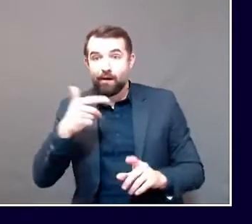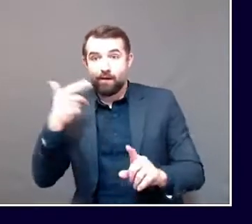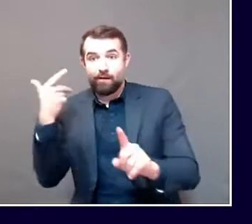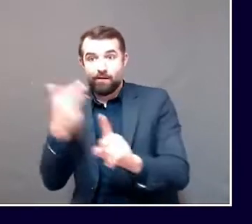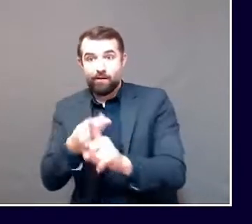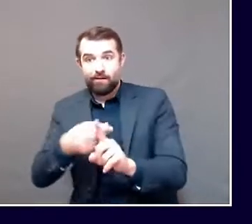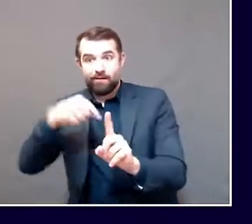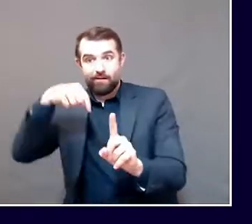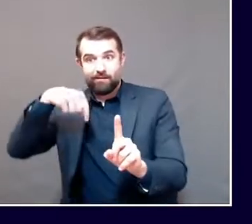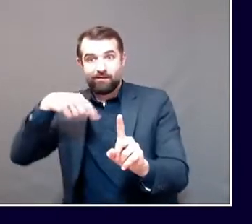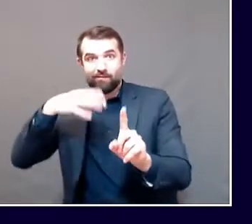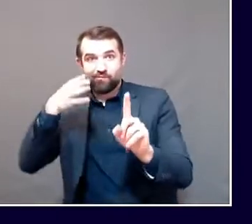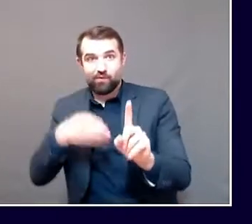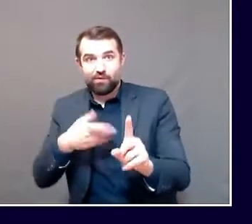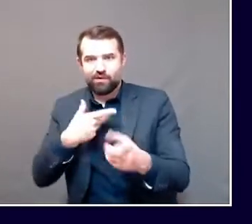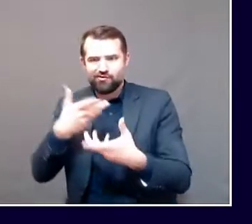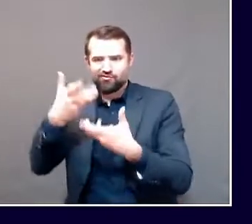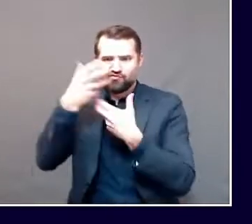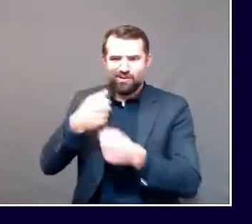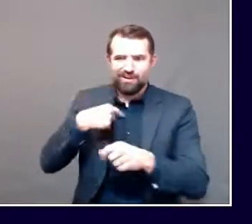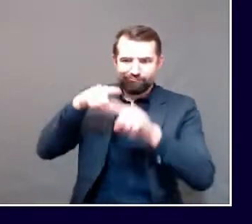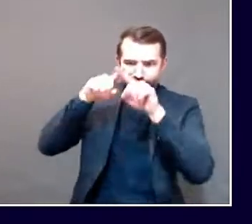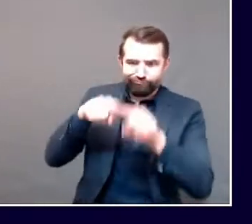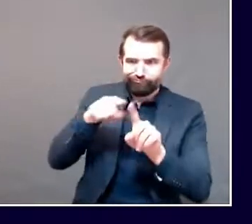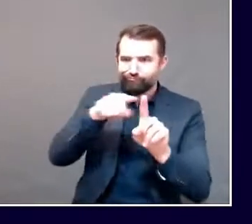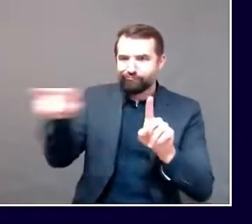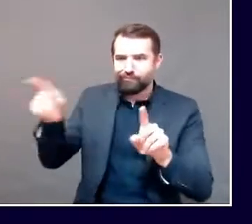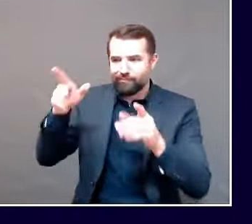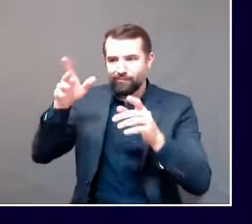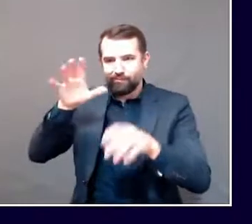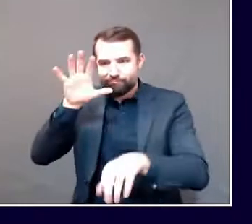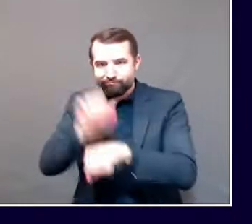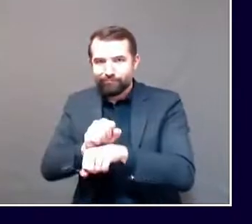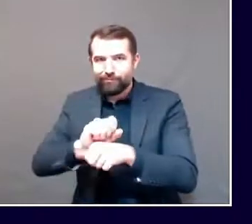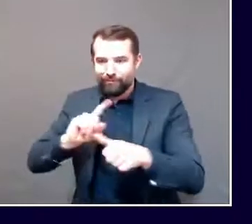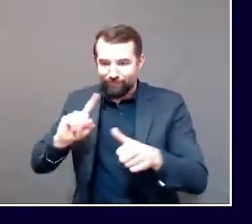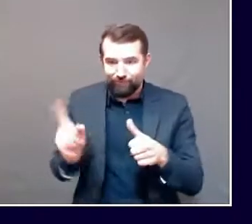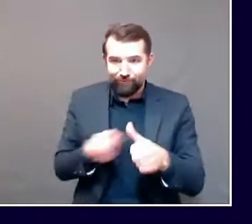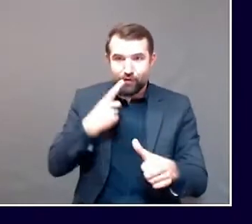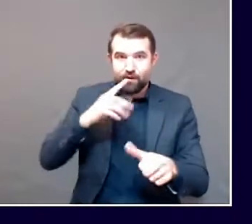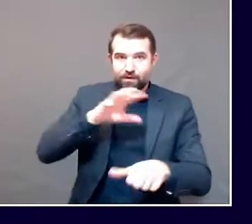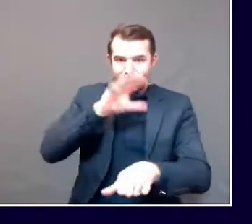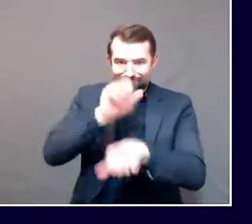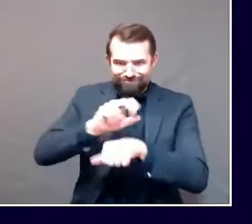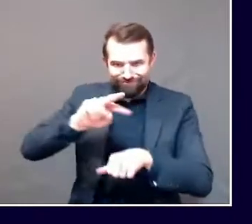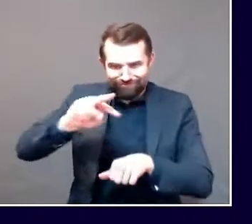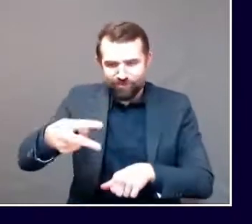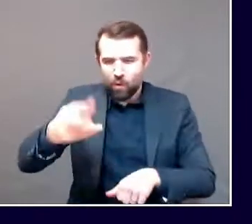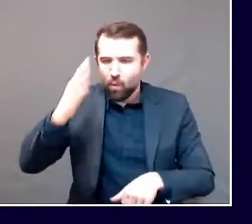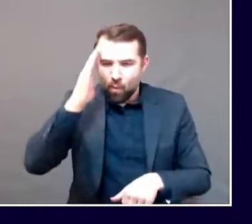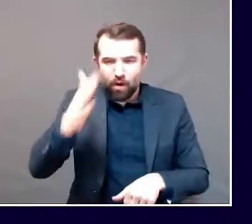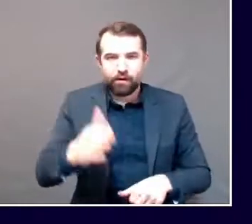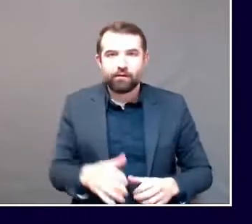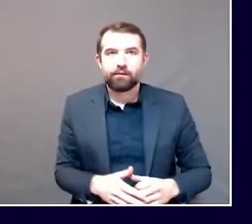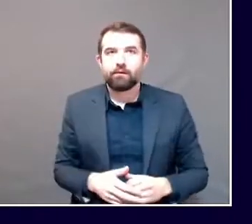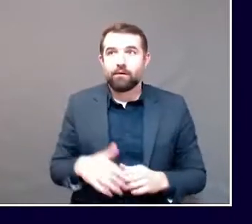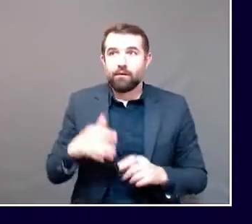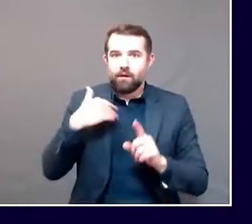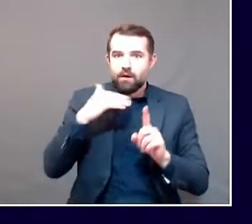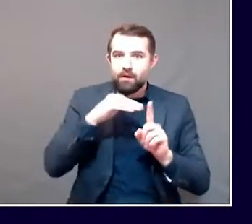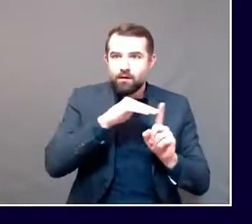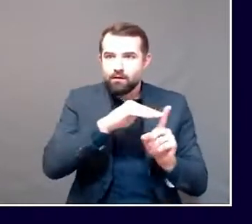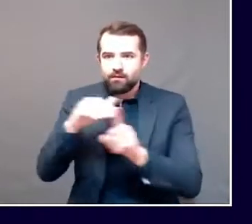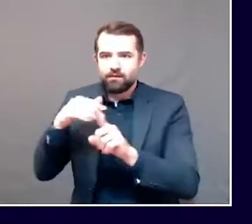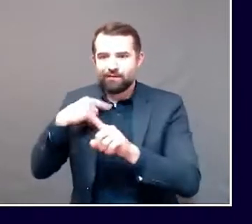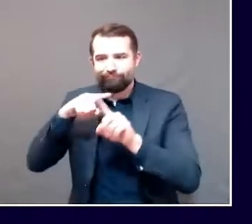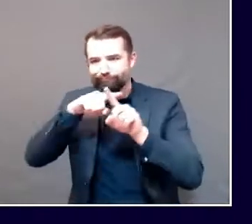and depend upon to schedule a time for that second dose, to send out a reminder for folks to come in for that second dose. So a